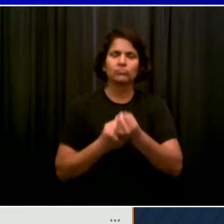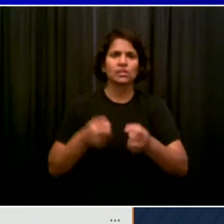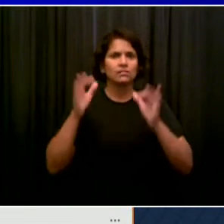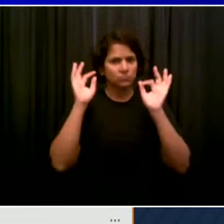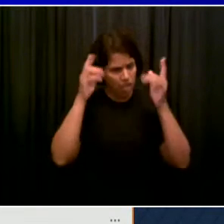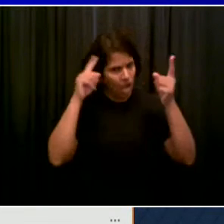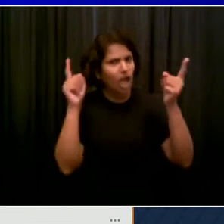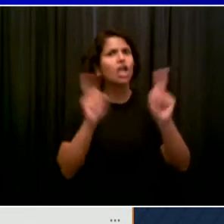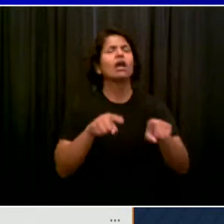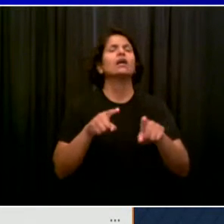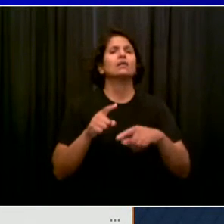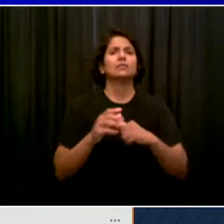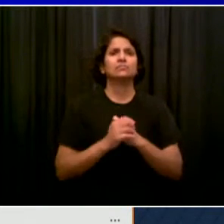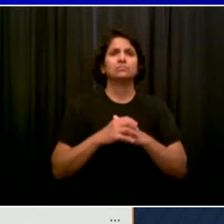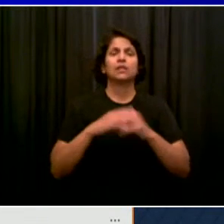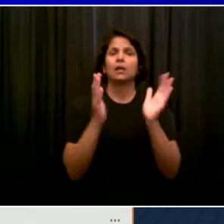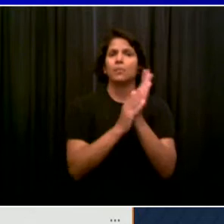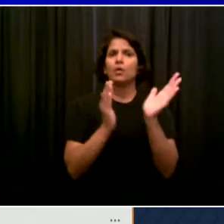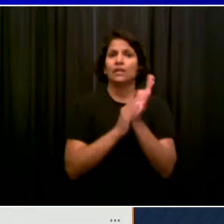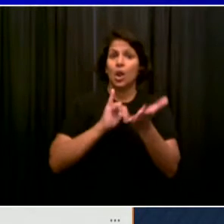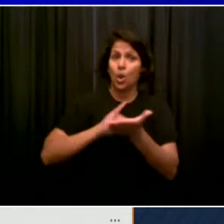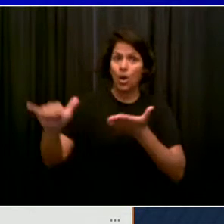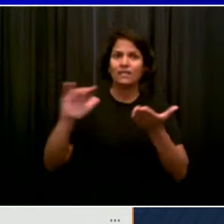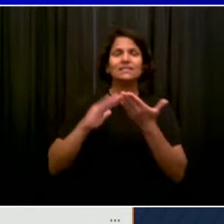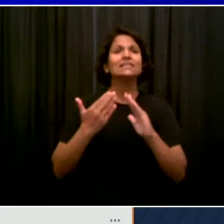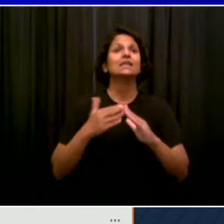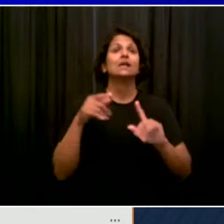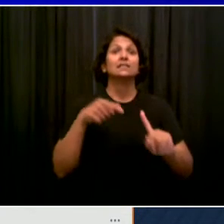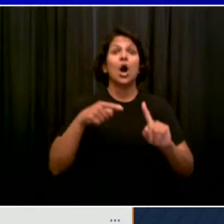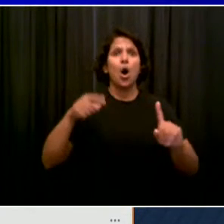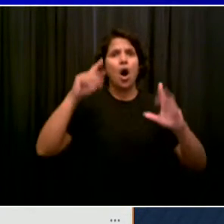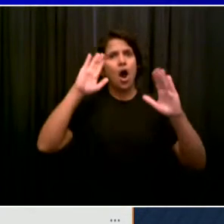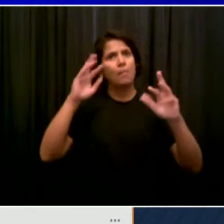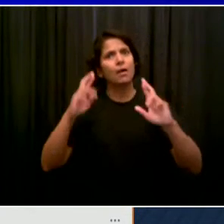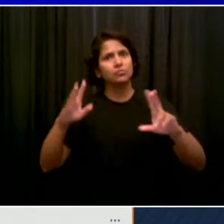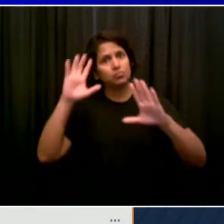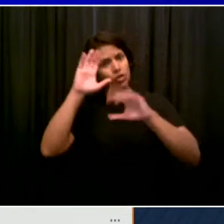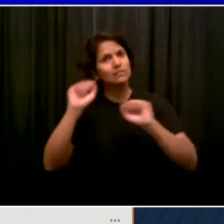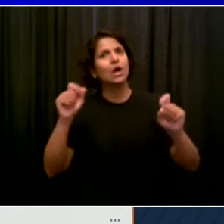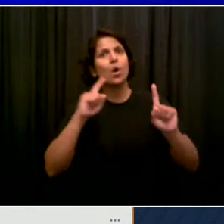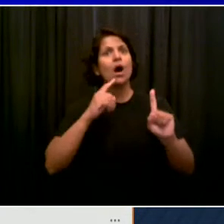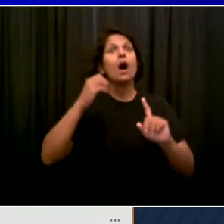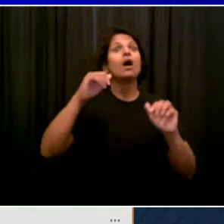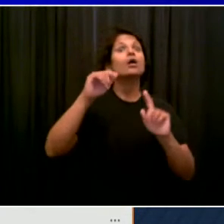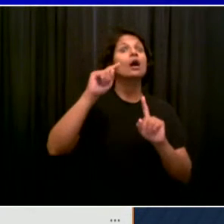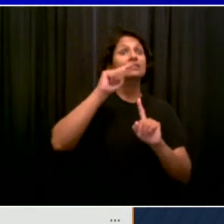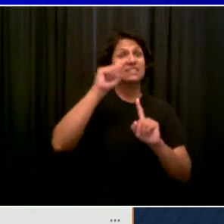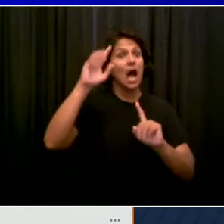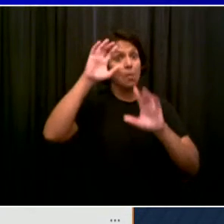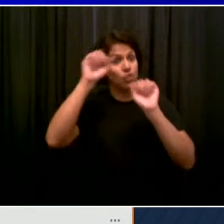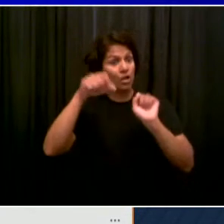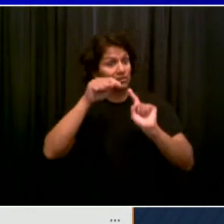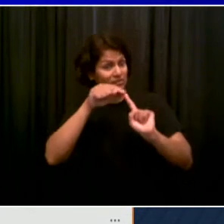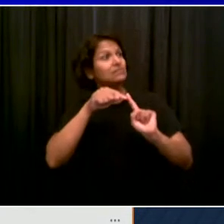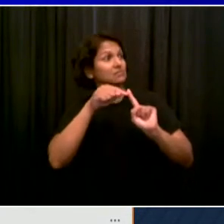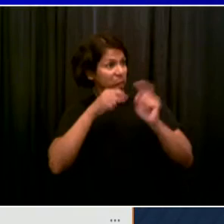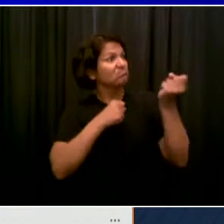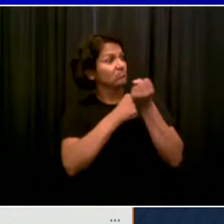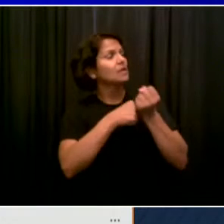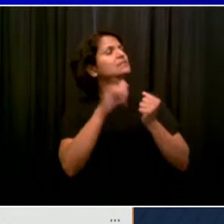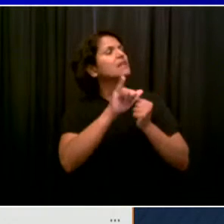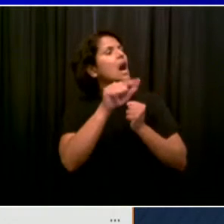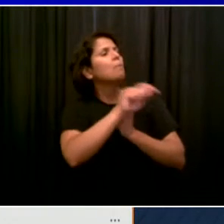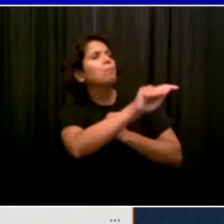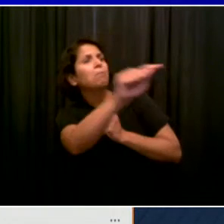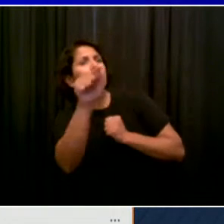And I want to thank President Biden for his support. And I think that's going to be tremendously helpful in convincing a lot of jurisdictions to follow this model, which will keep us